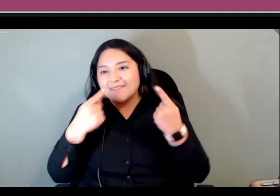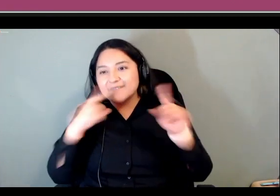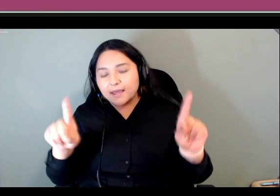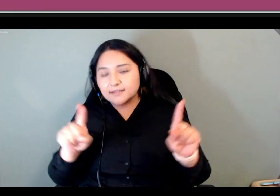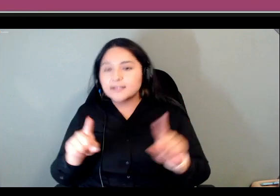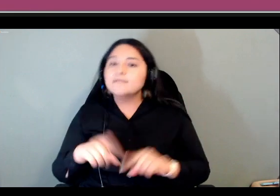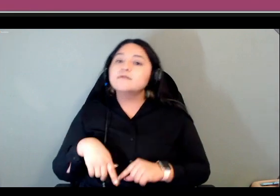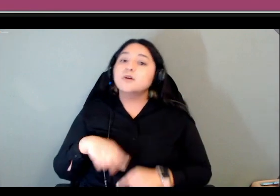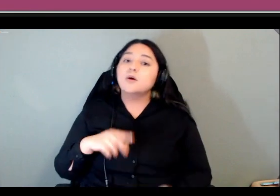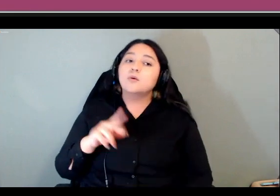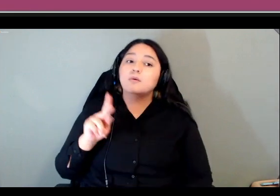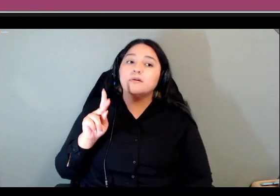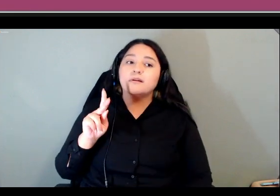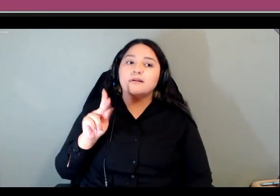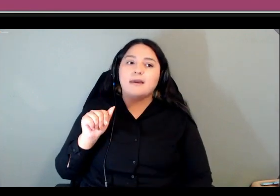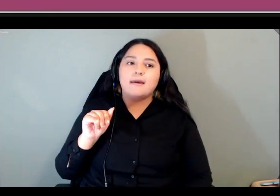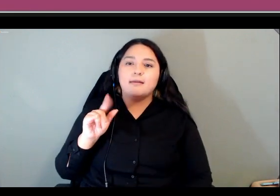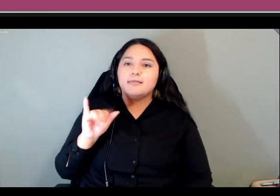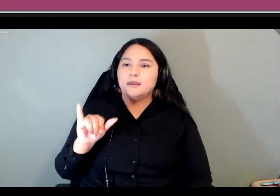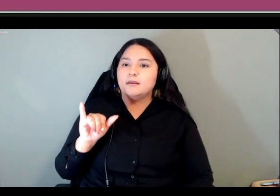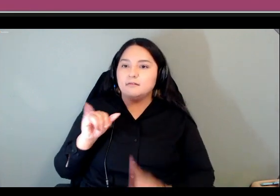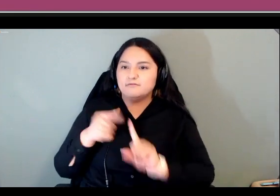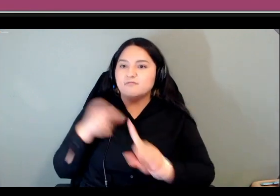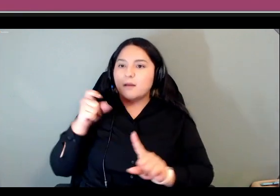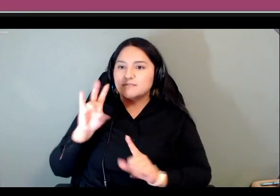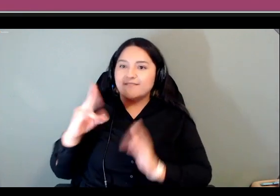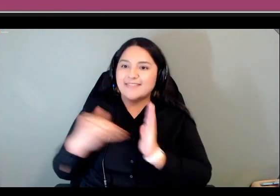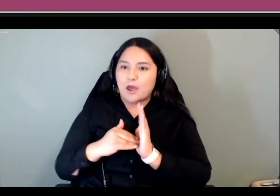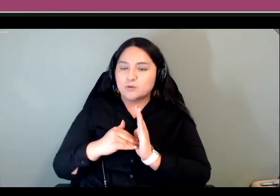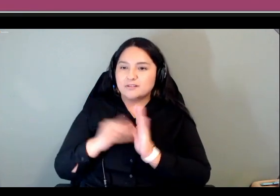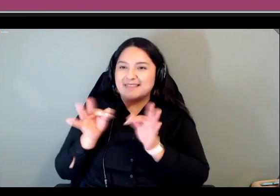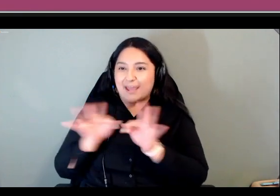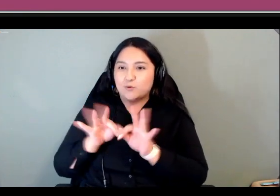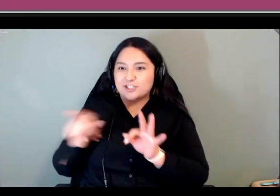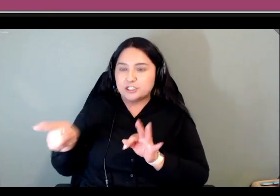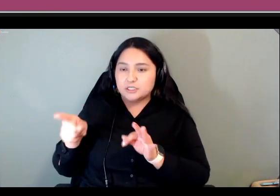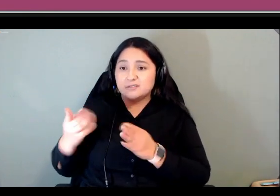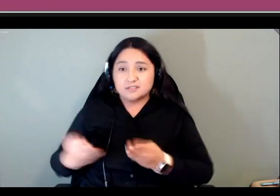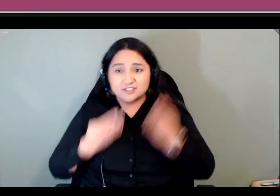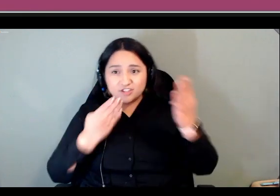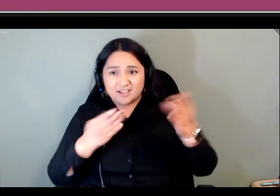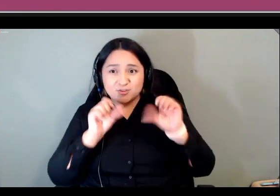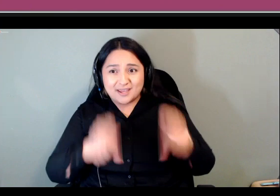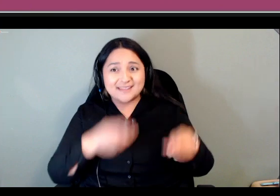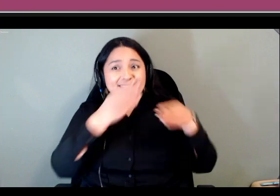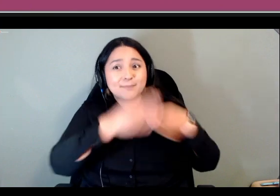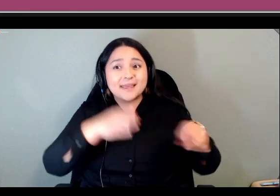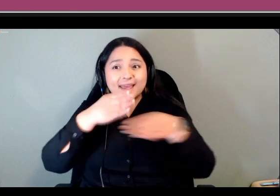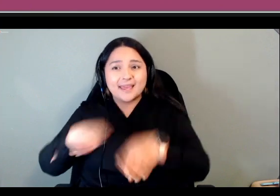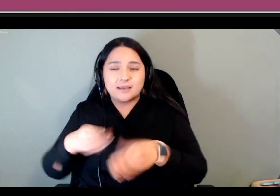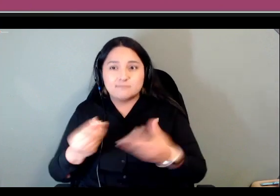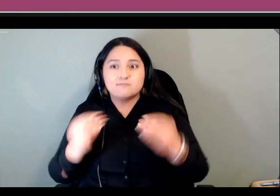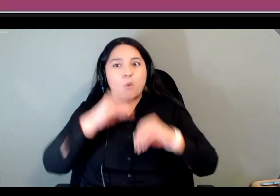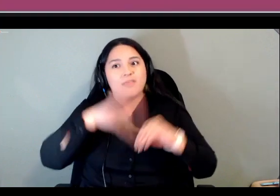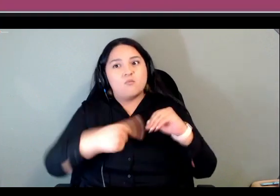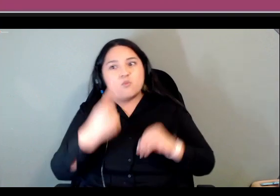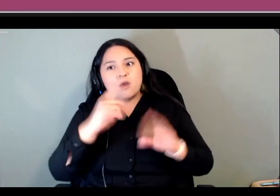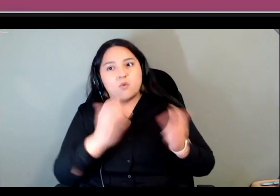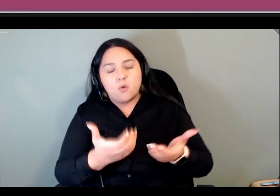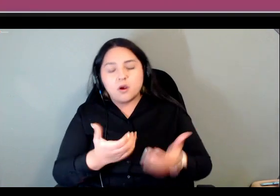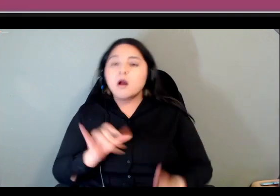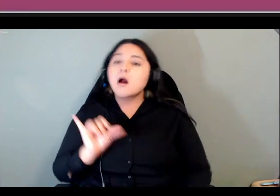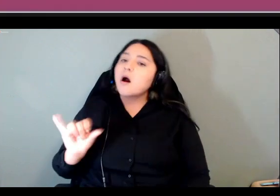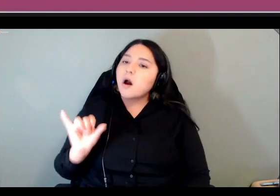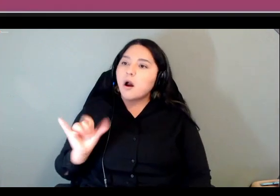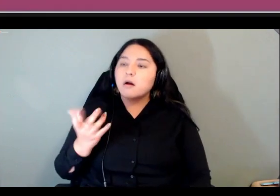from 7,000 Languages who said, well, you can do more than 1 course. We said, oh, and so, it